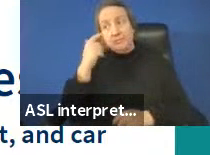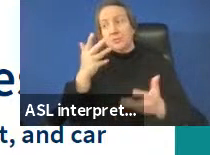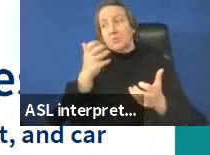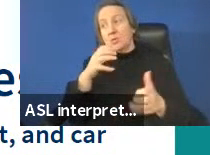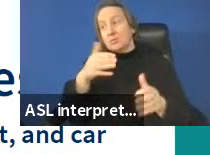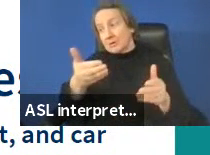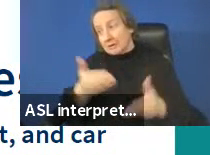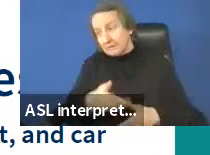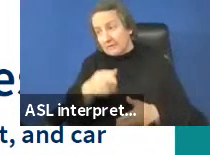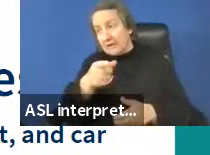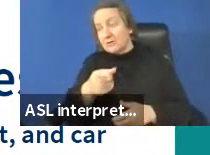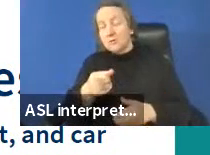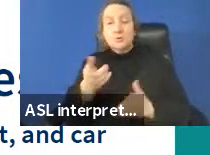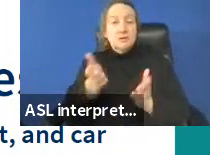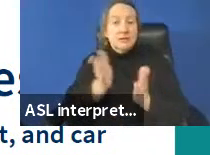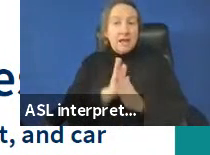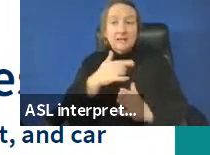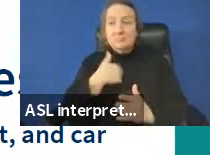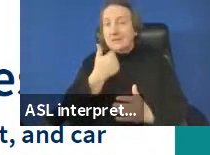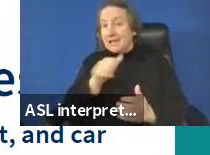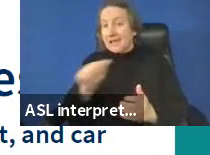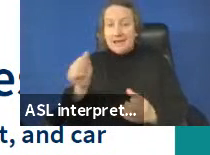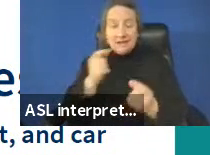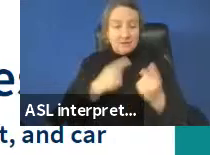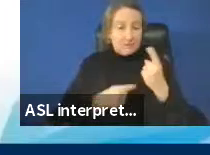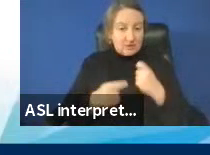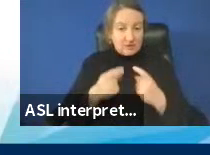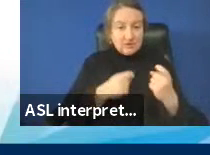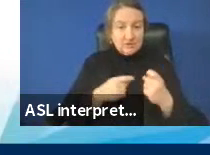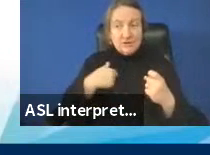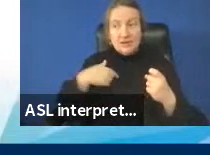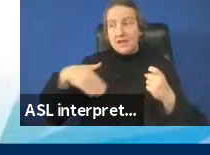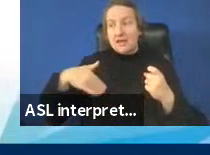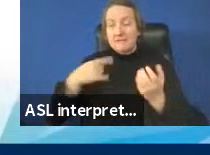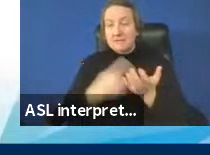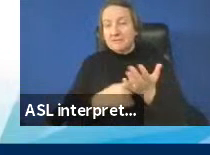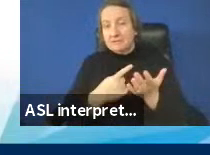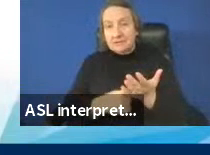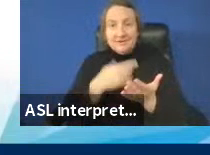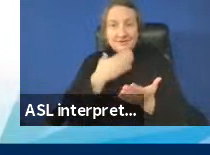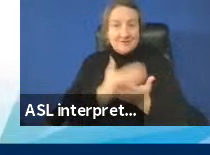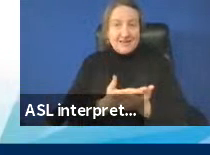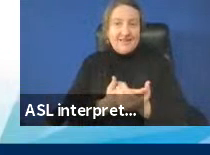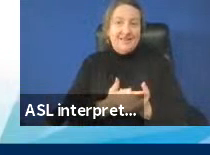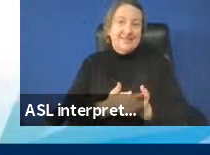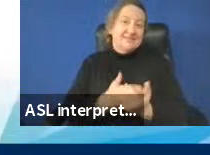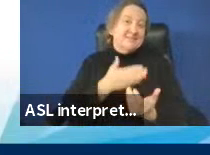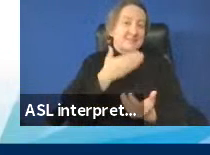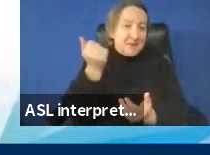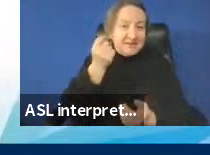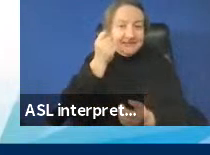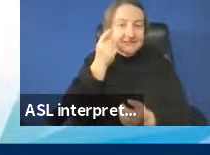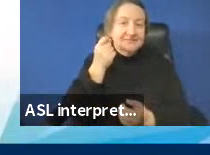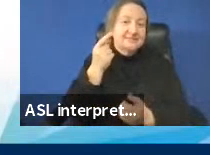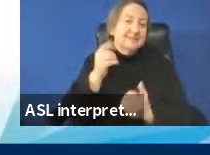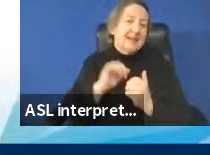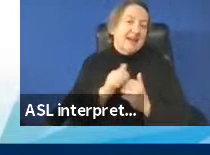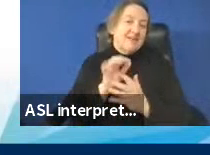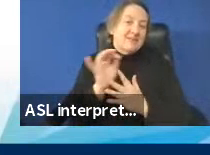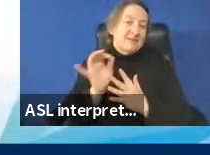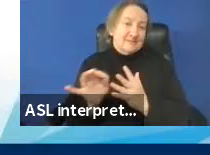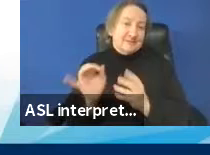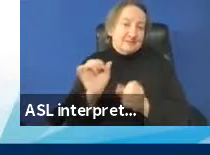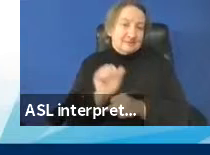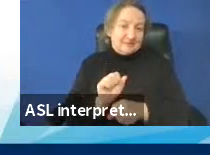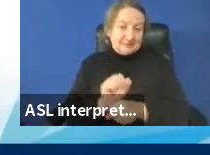invite you to ask me any questions that I didn't cover well to get a better understanding of those options.